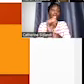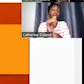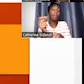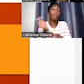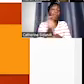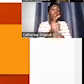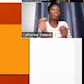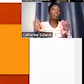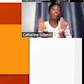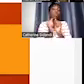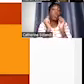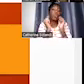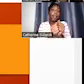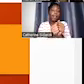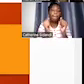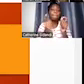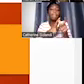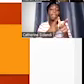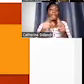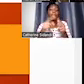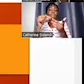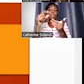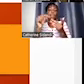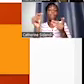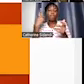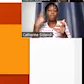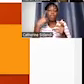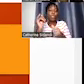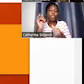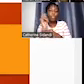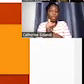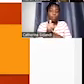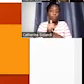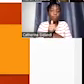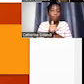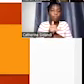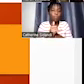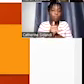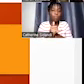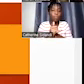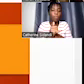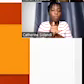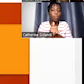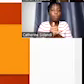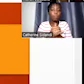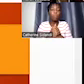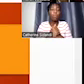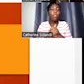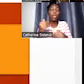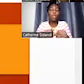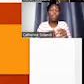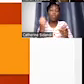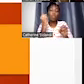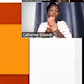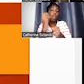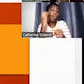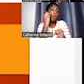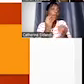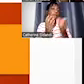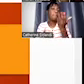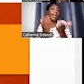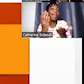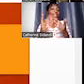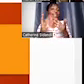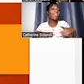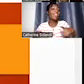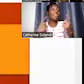options for the company training will be stress management. They will also work from work home balance life, managing customer